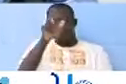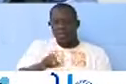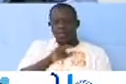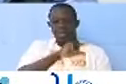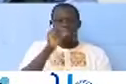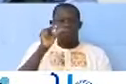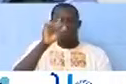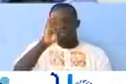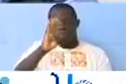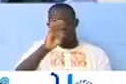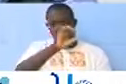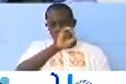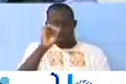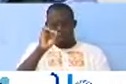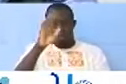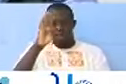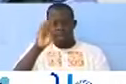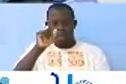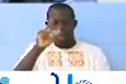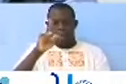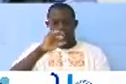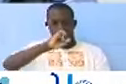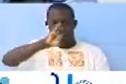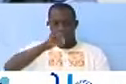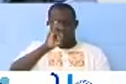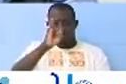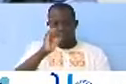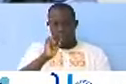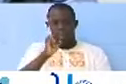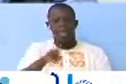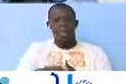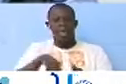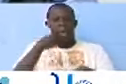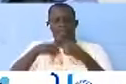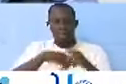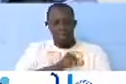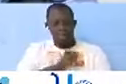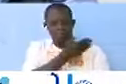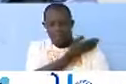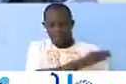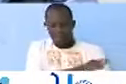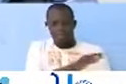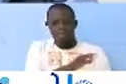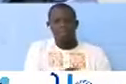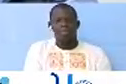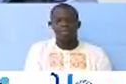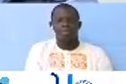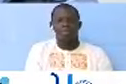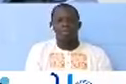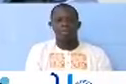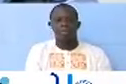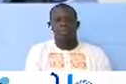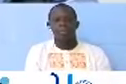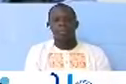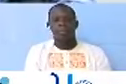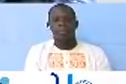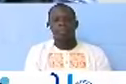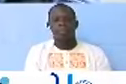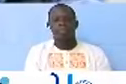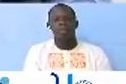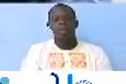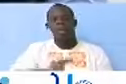Bobaji came. Bodaje. After Bobaji left. Harisamunata. Juma?